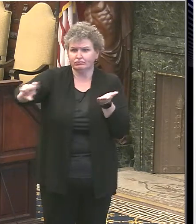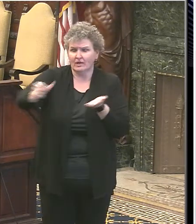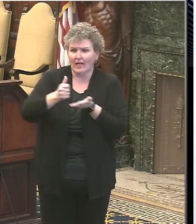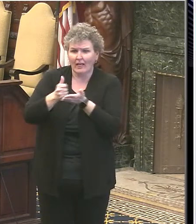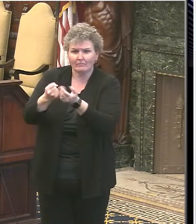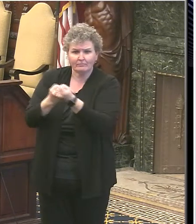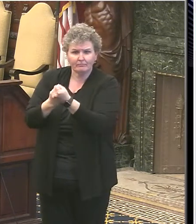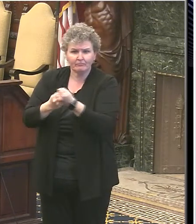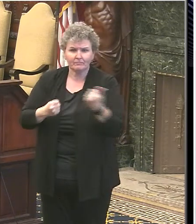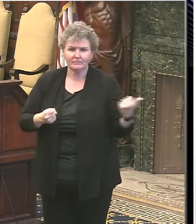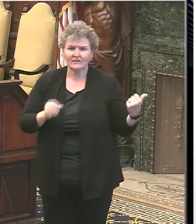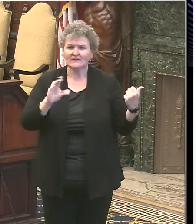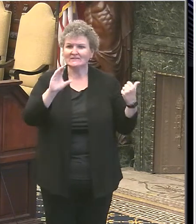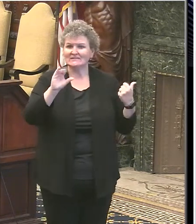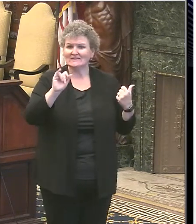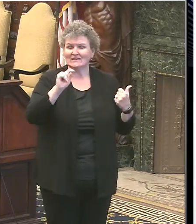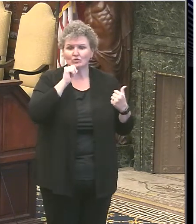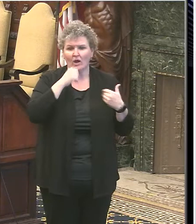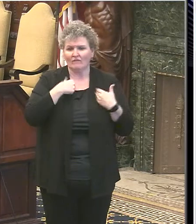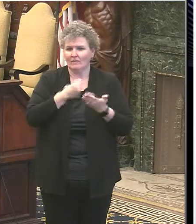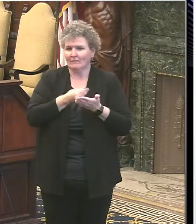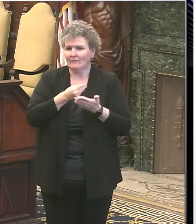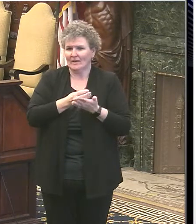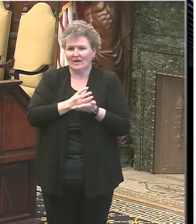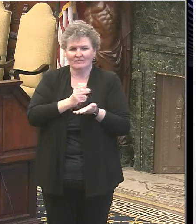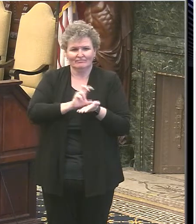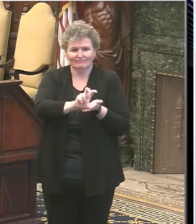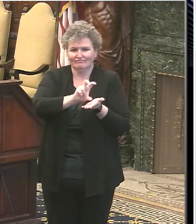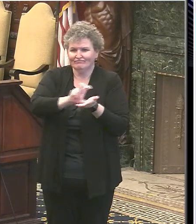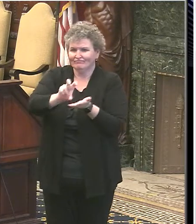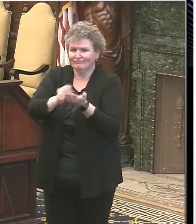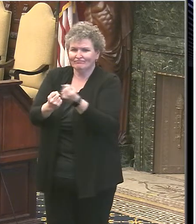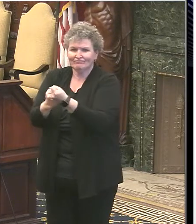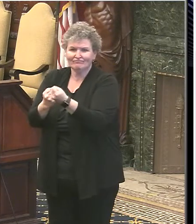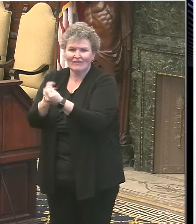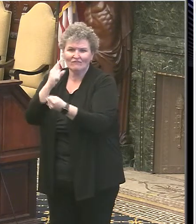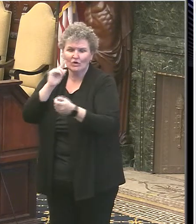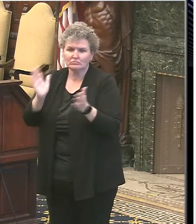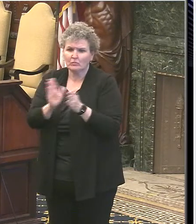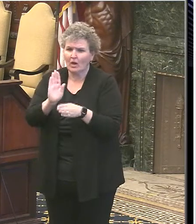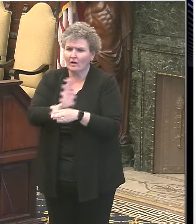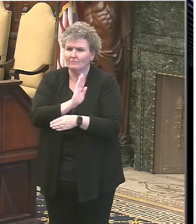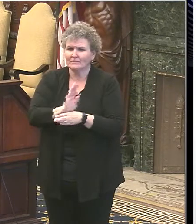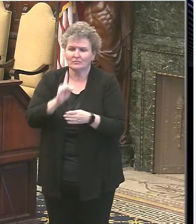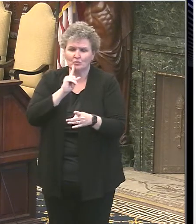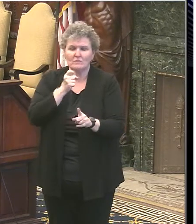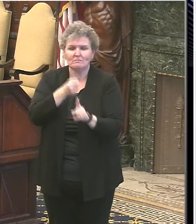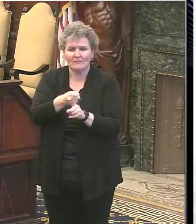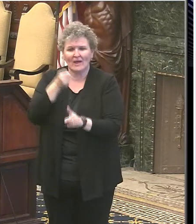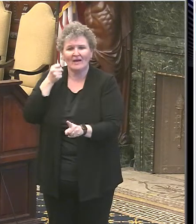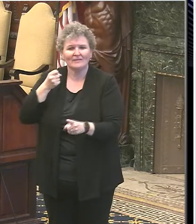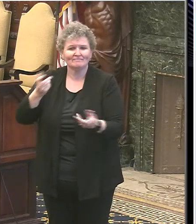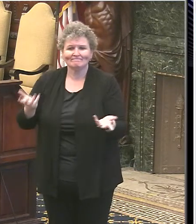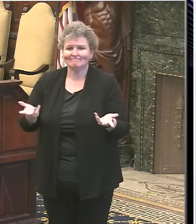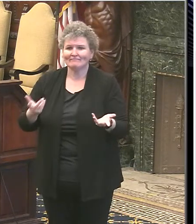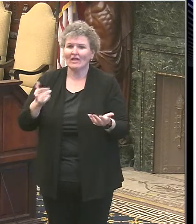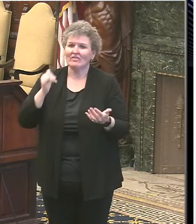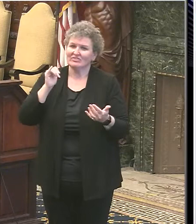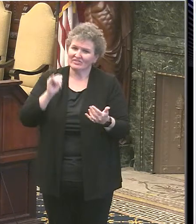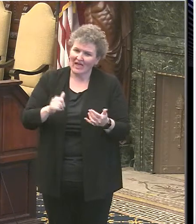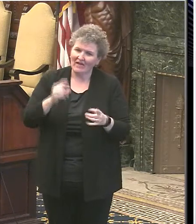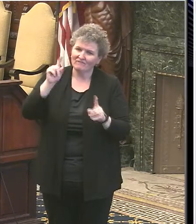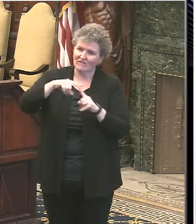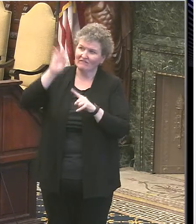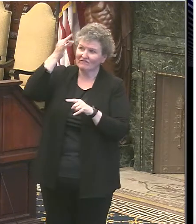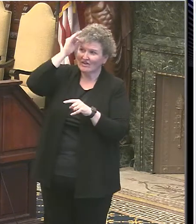The city does not have money to provide for every business that's affected in the city. That should be coming from the federal government. It should be